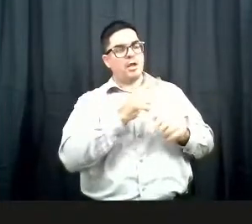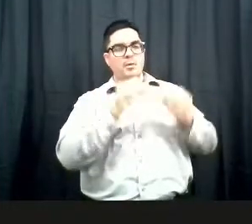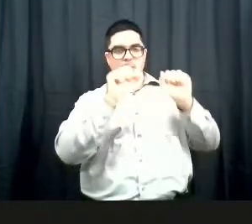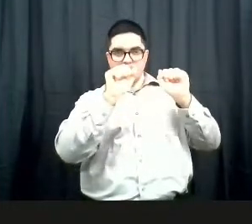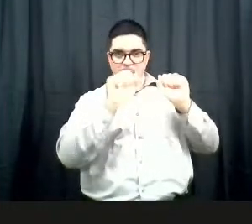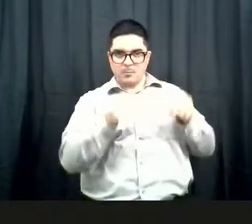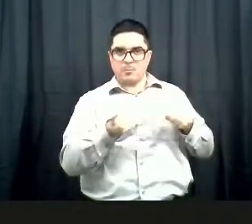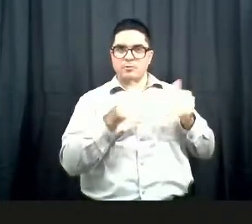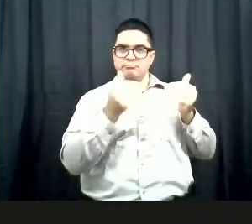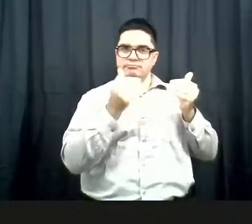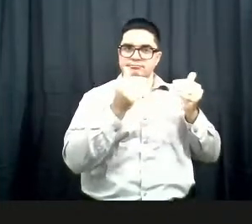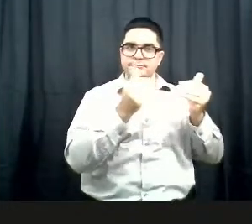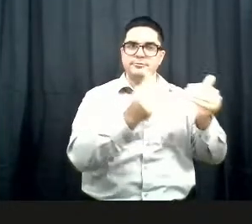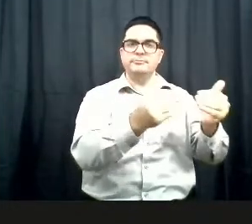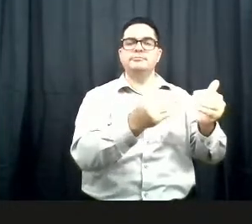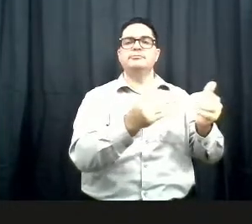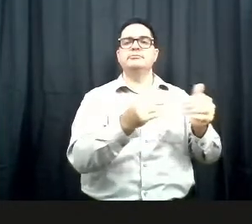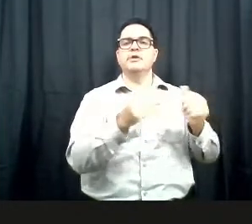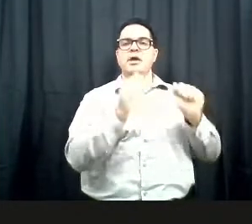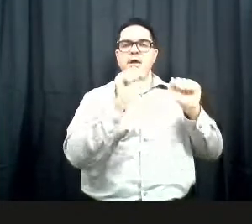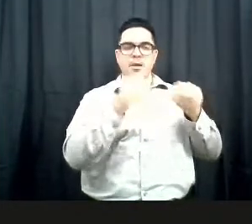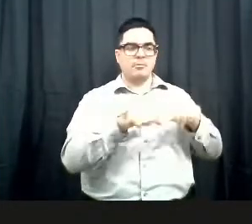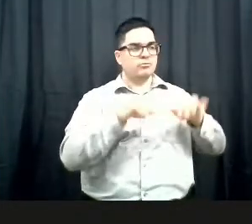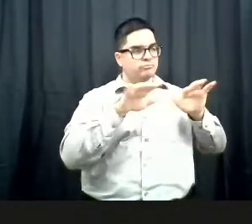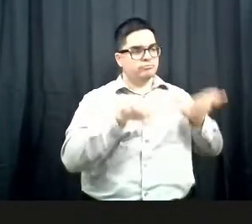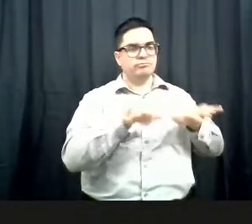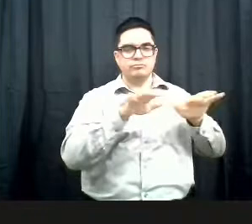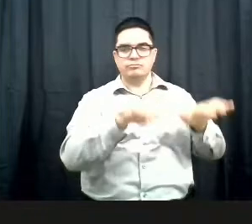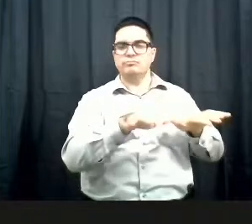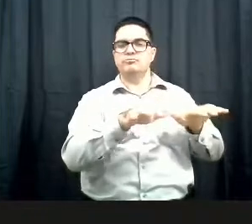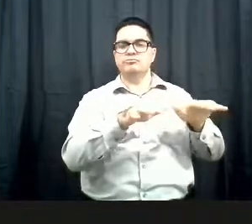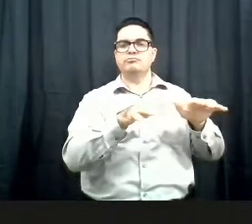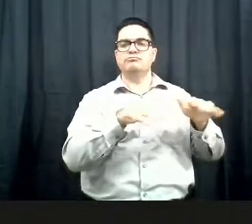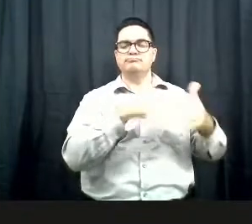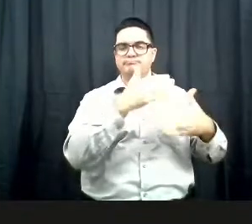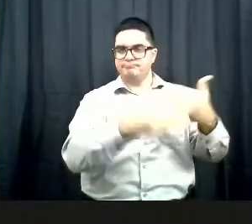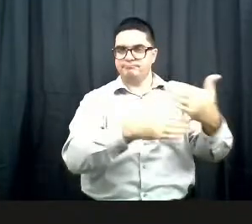is sustainable, that I think is defensible, and